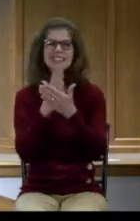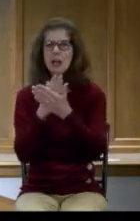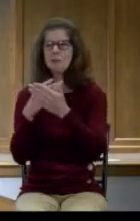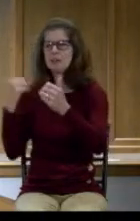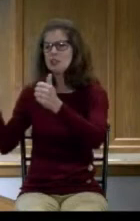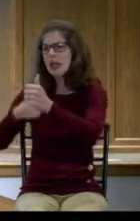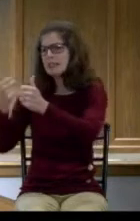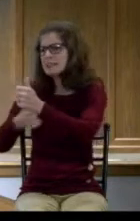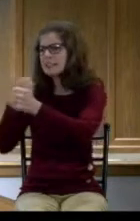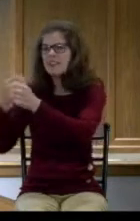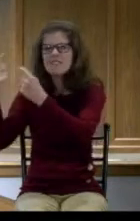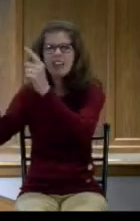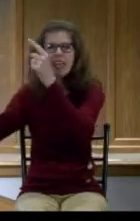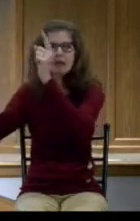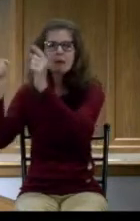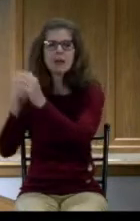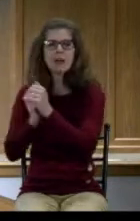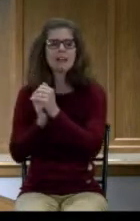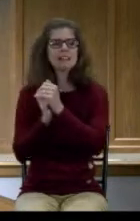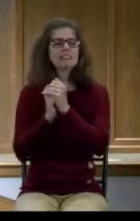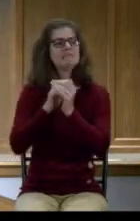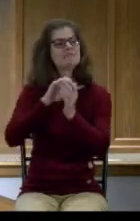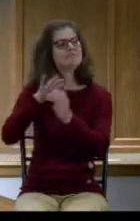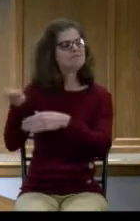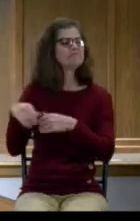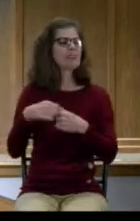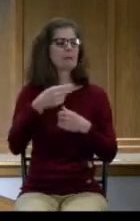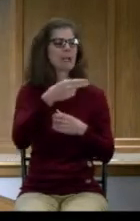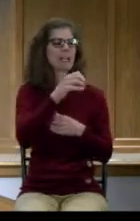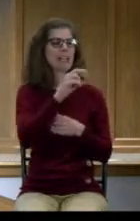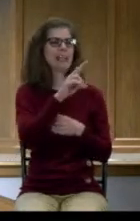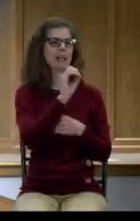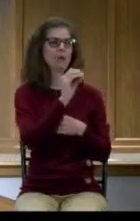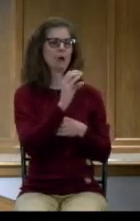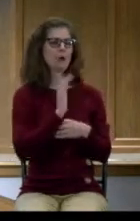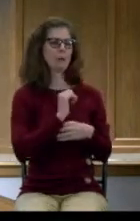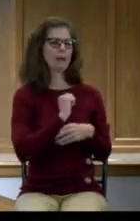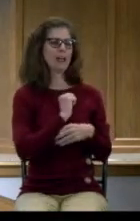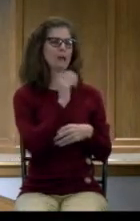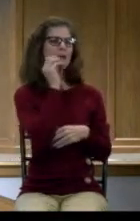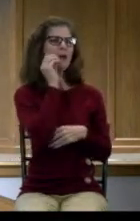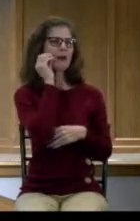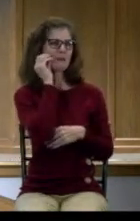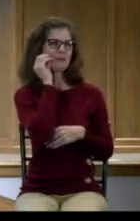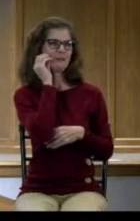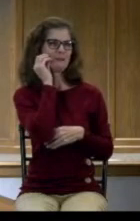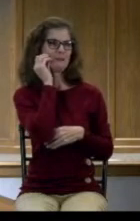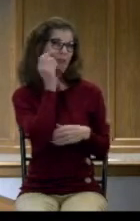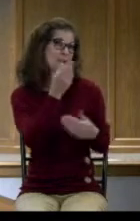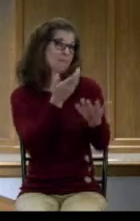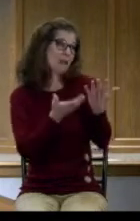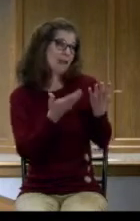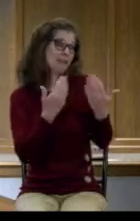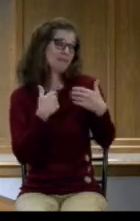said, I'm going to be a hero in my own home. You would have a pretty great year.